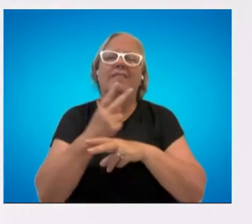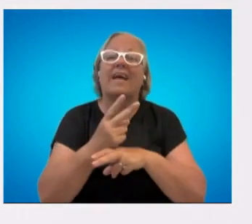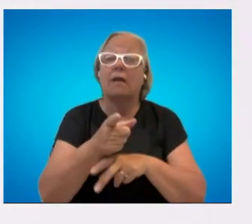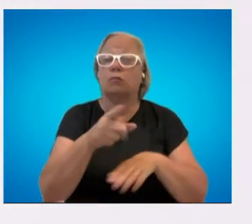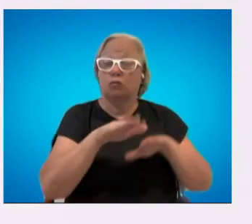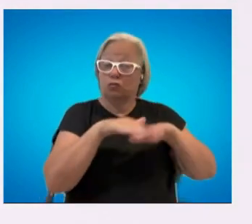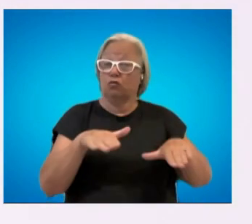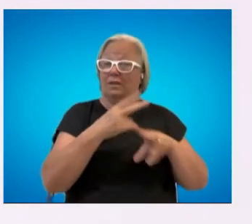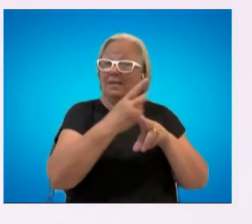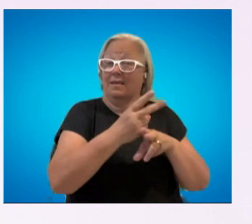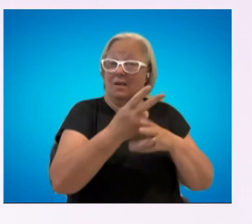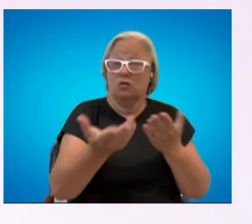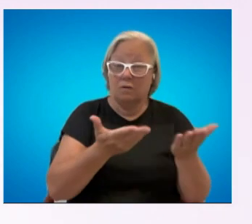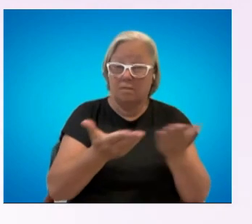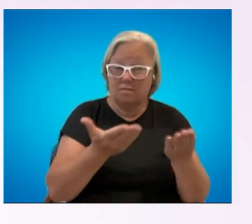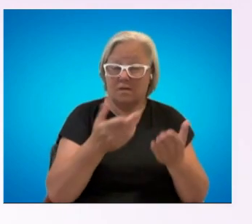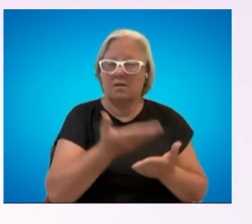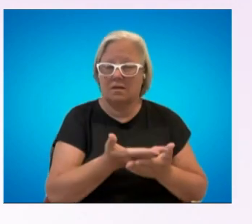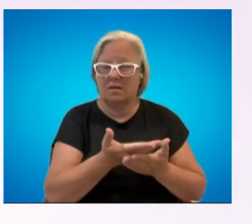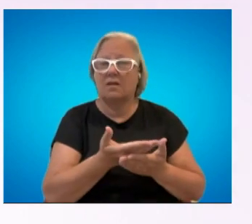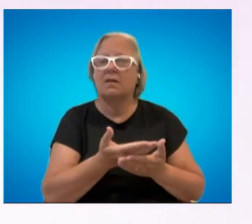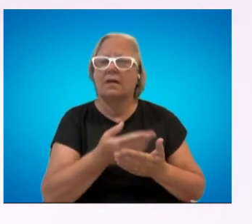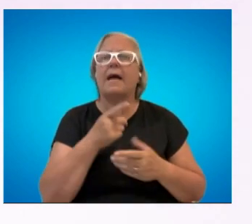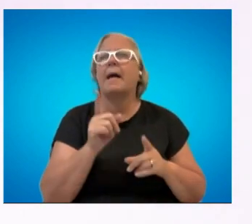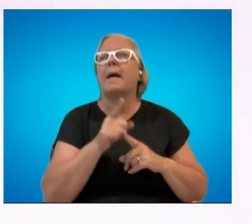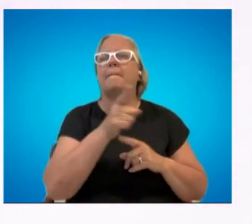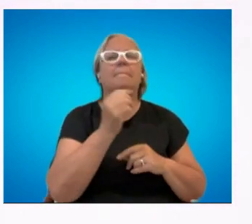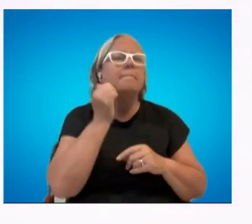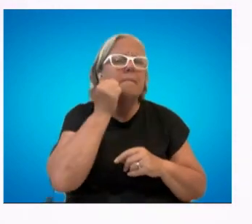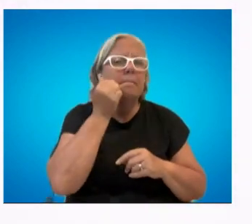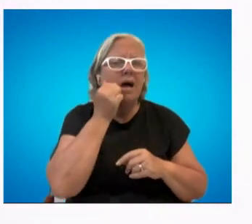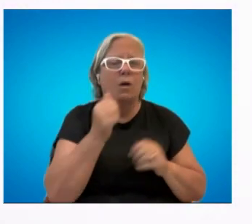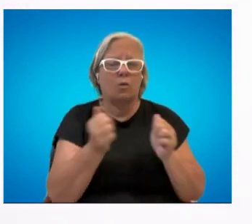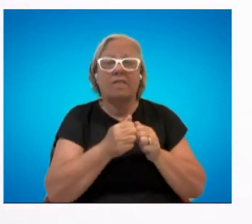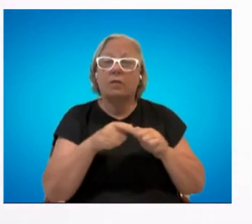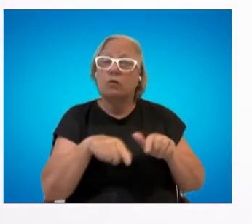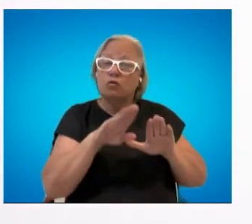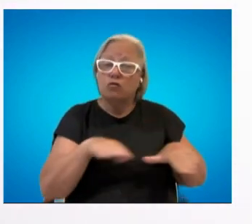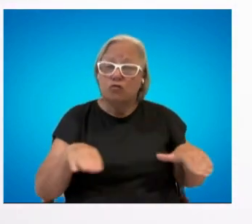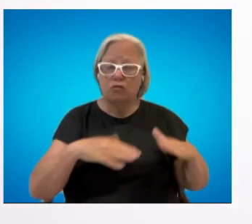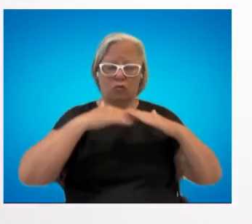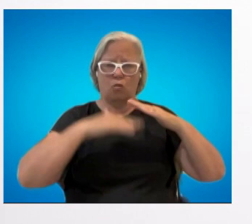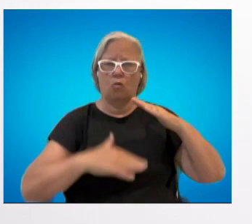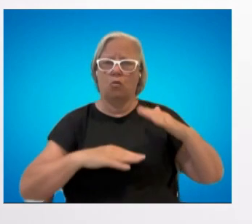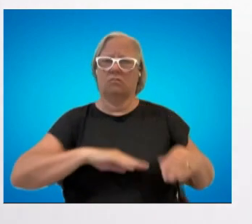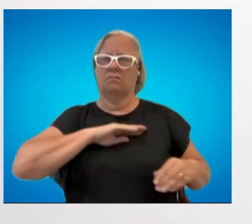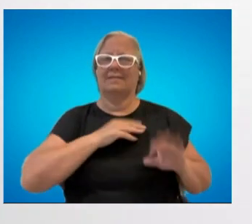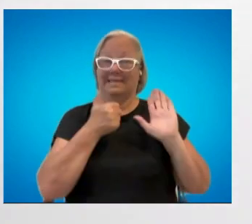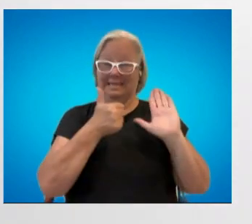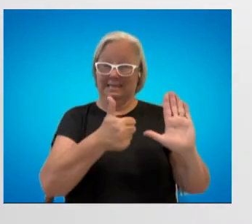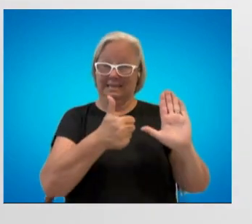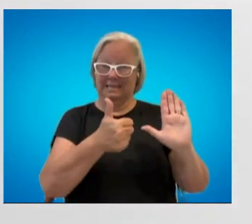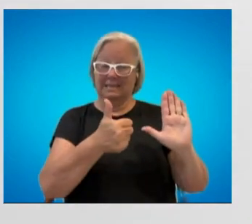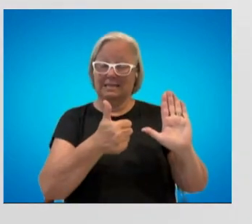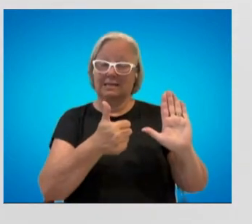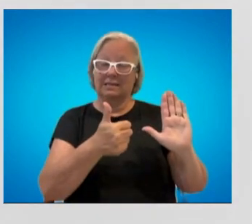is particularly strong for mothers of children below 6 years. And amongst those who